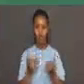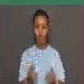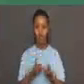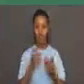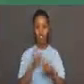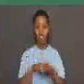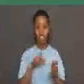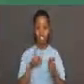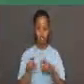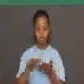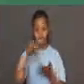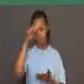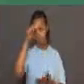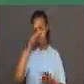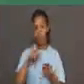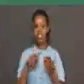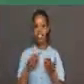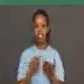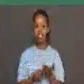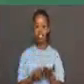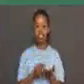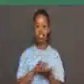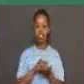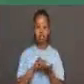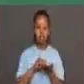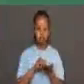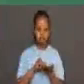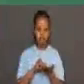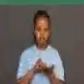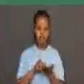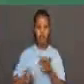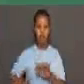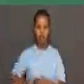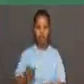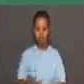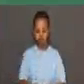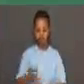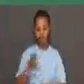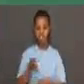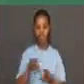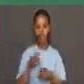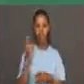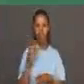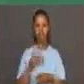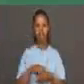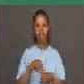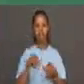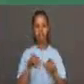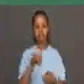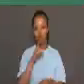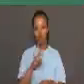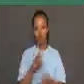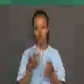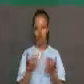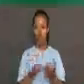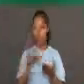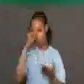learn about the mineral uptake in plants. Let us begin our